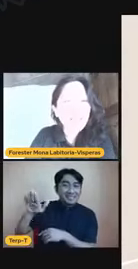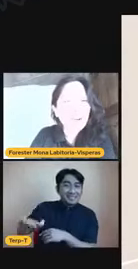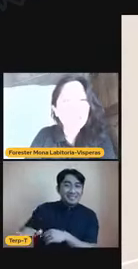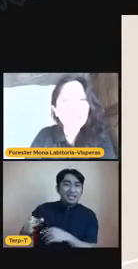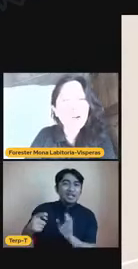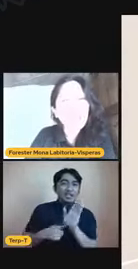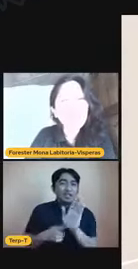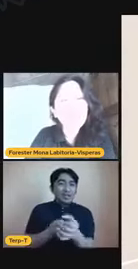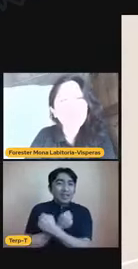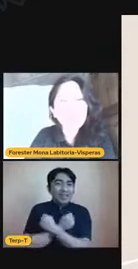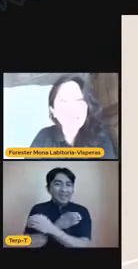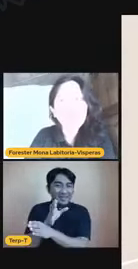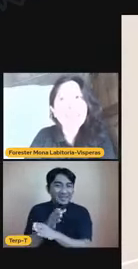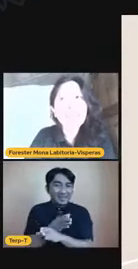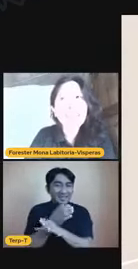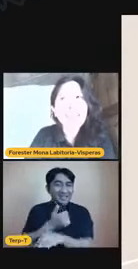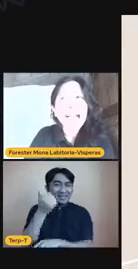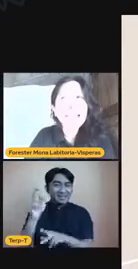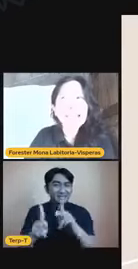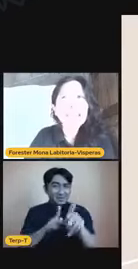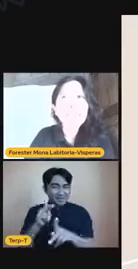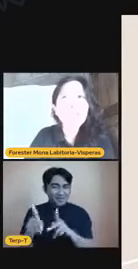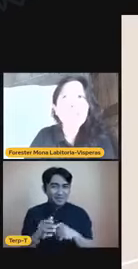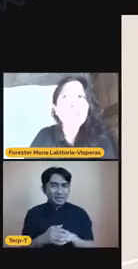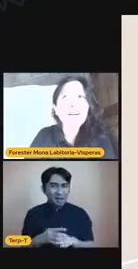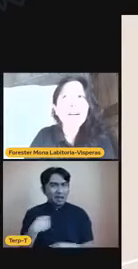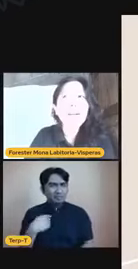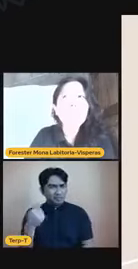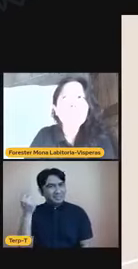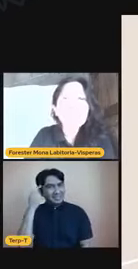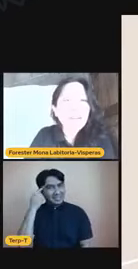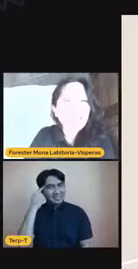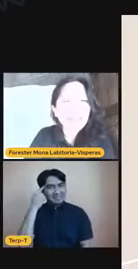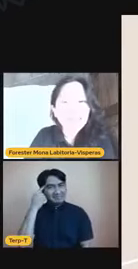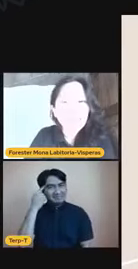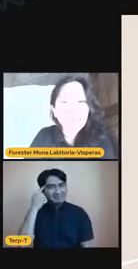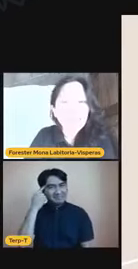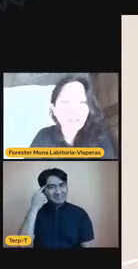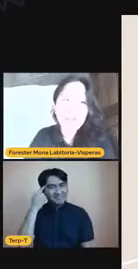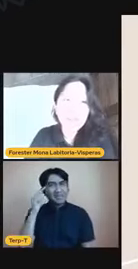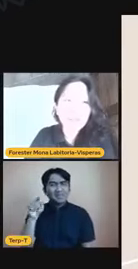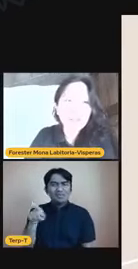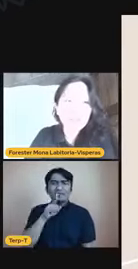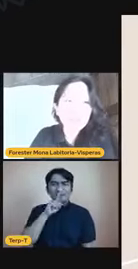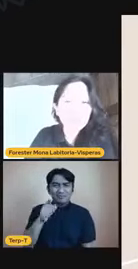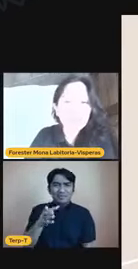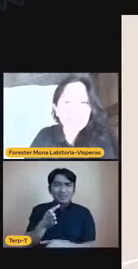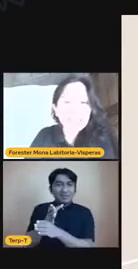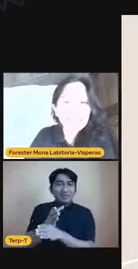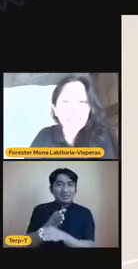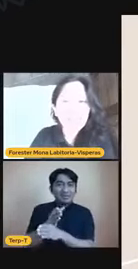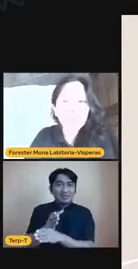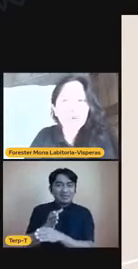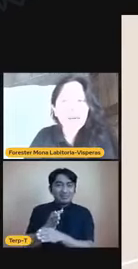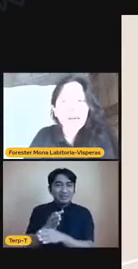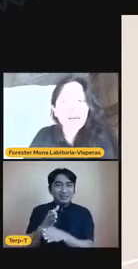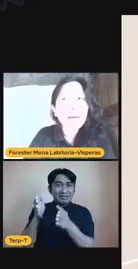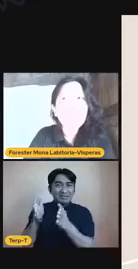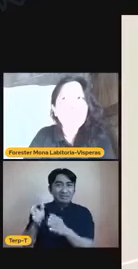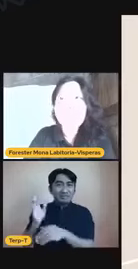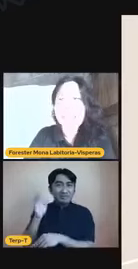love and care for other people. I think, her child can be a caregiver in the future. Hindi natin